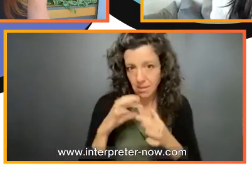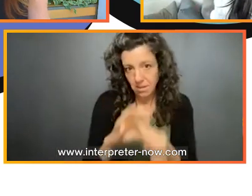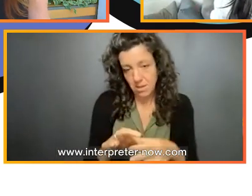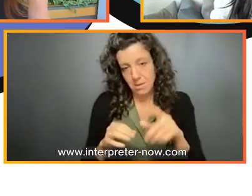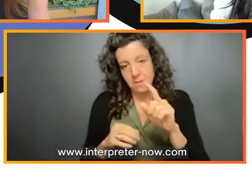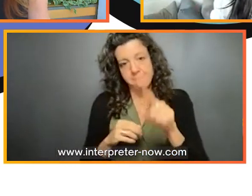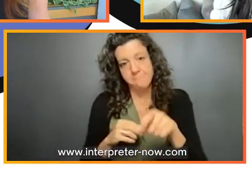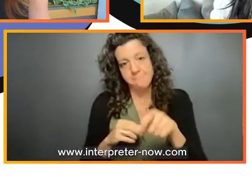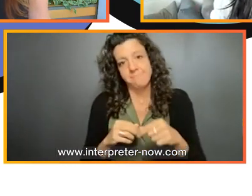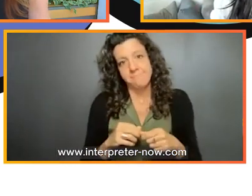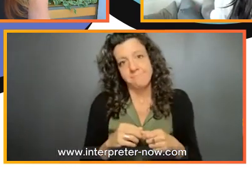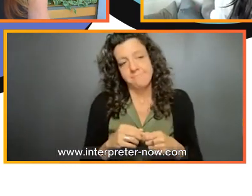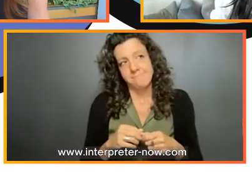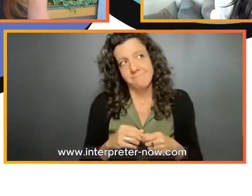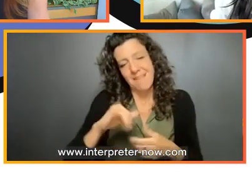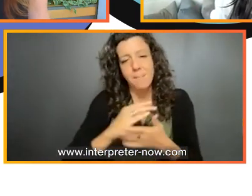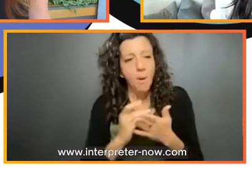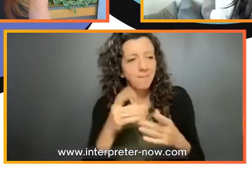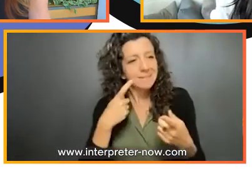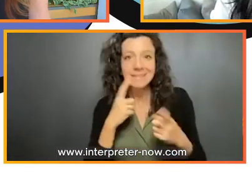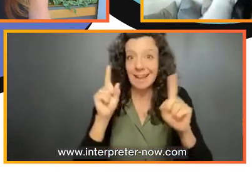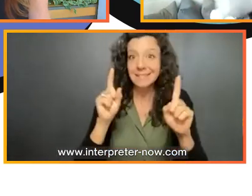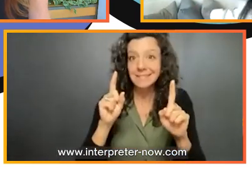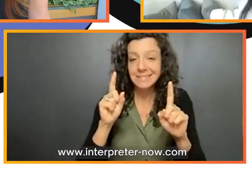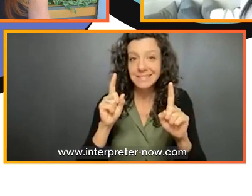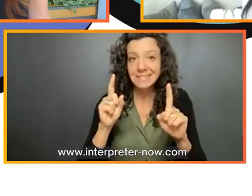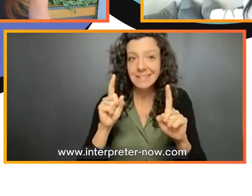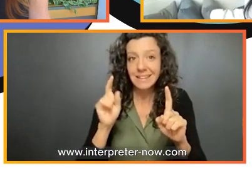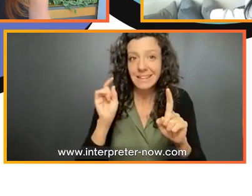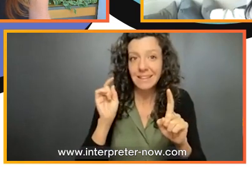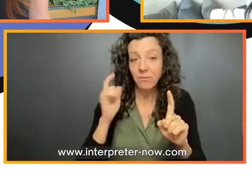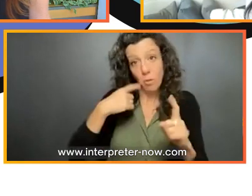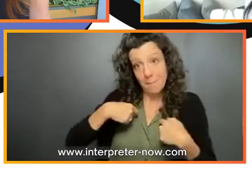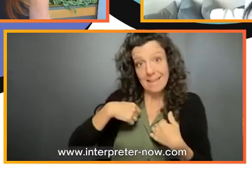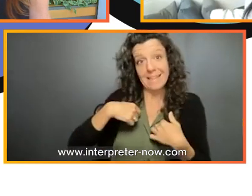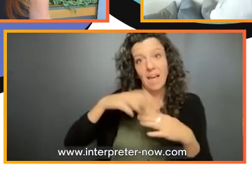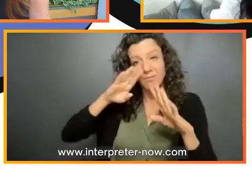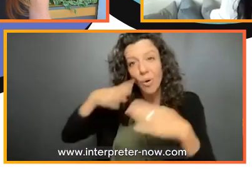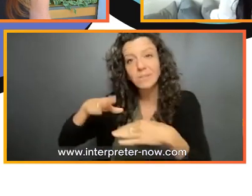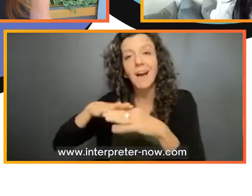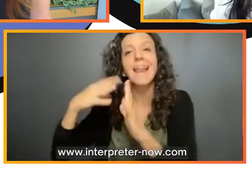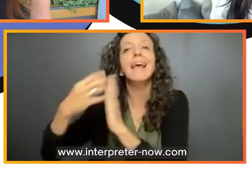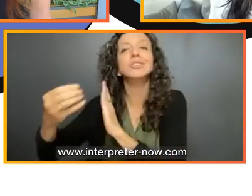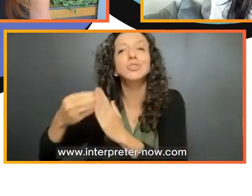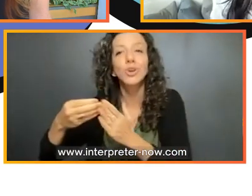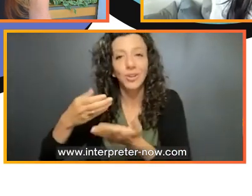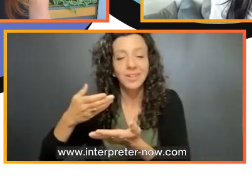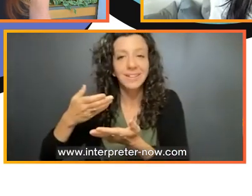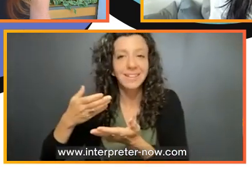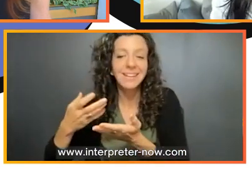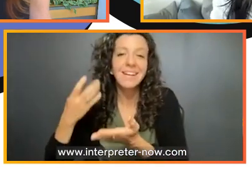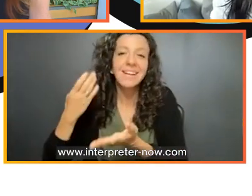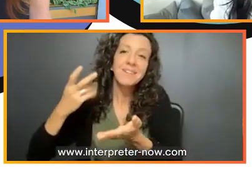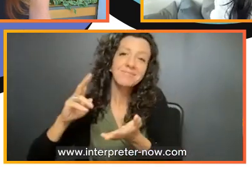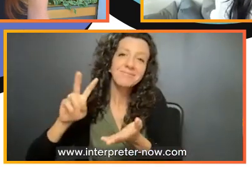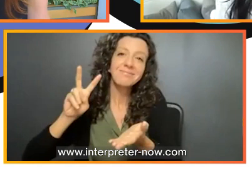been working with me on that aspect of success that revolves for me around external validation,